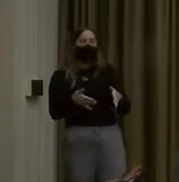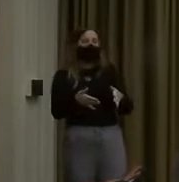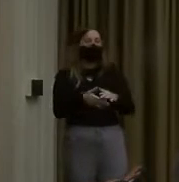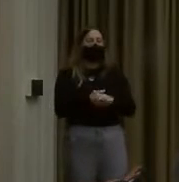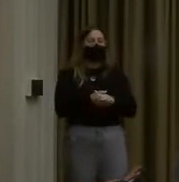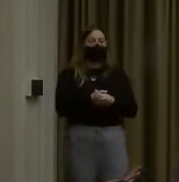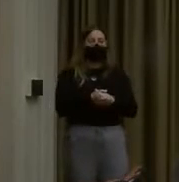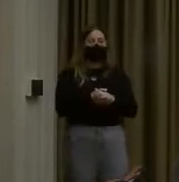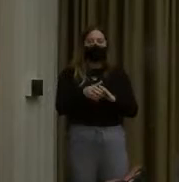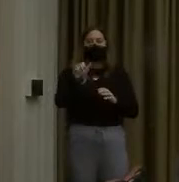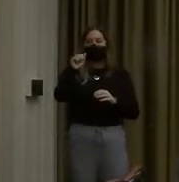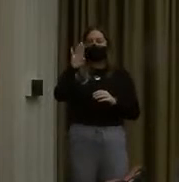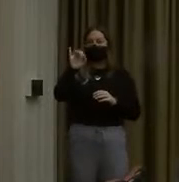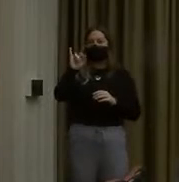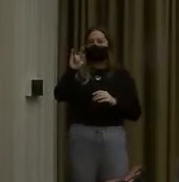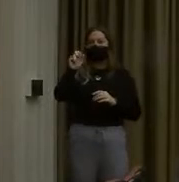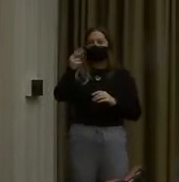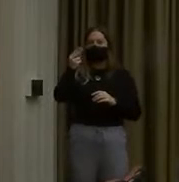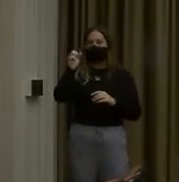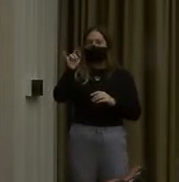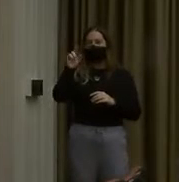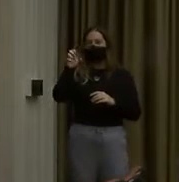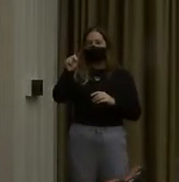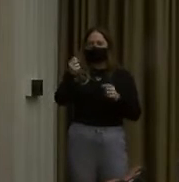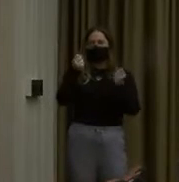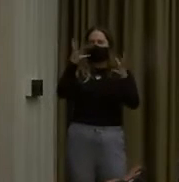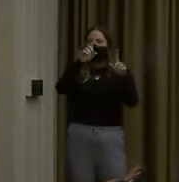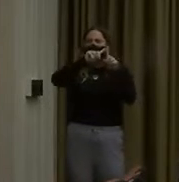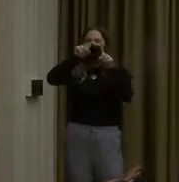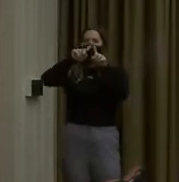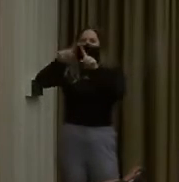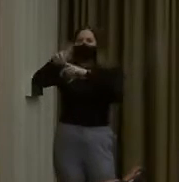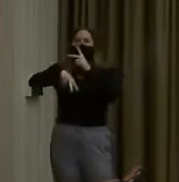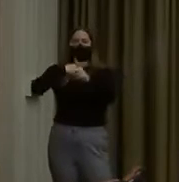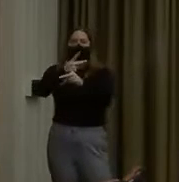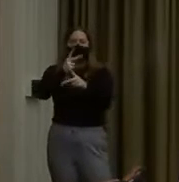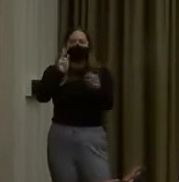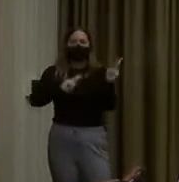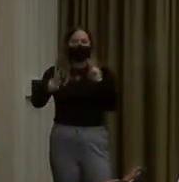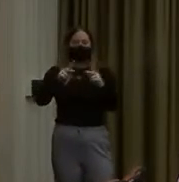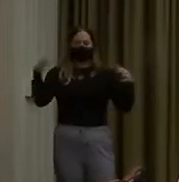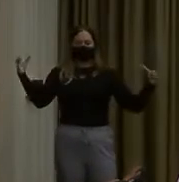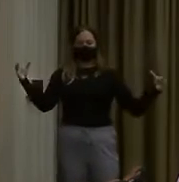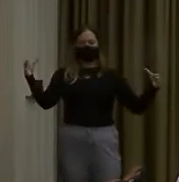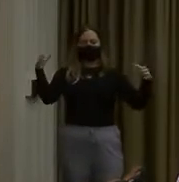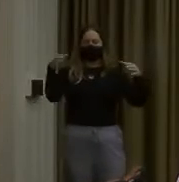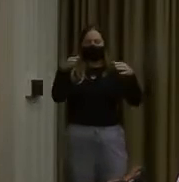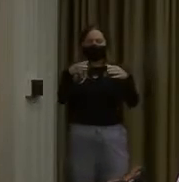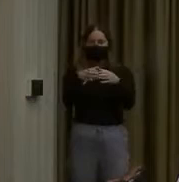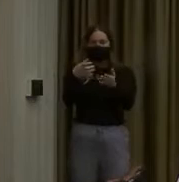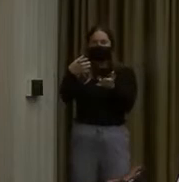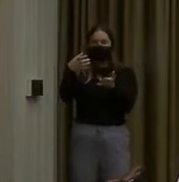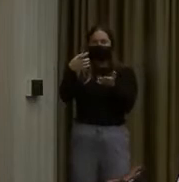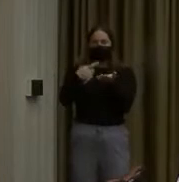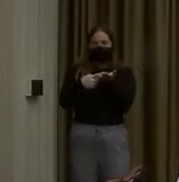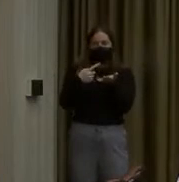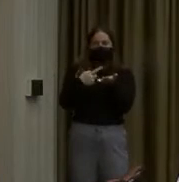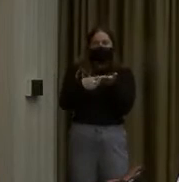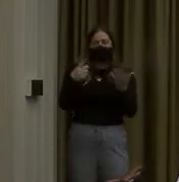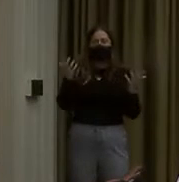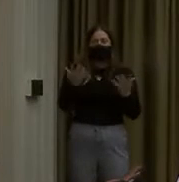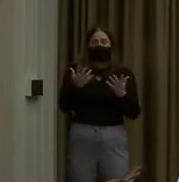and advocates for homeless individuals, among others, who came together and said, you know what? We need to